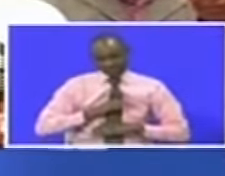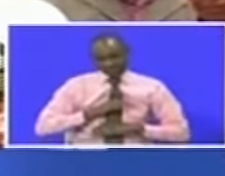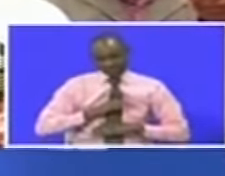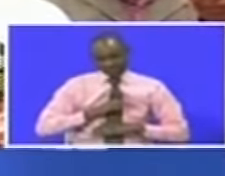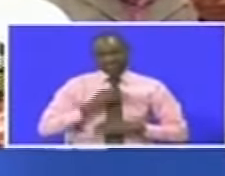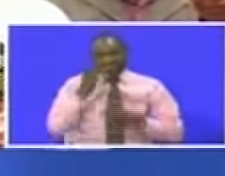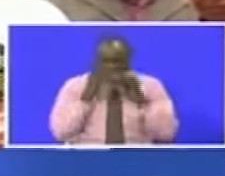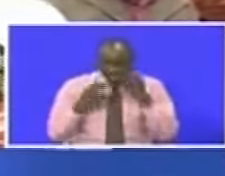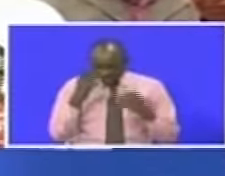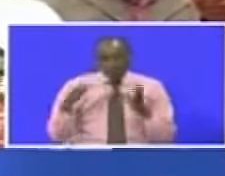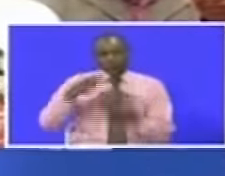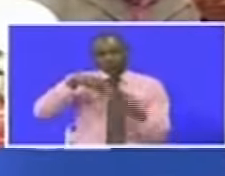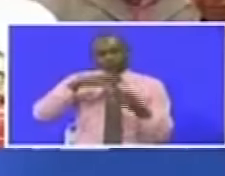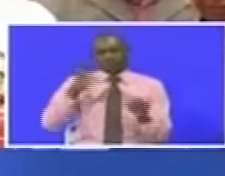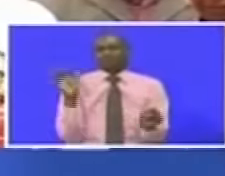enough. Teargas, enough.